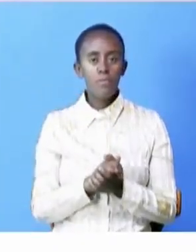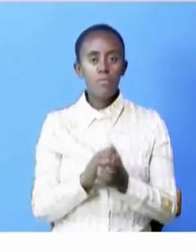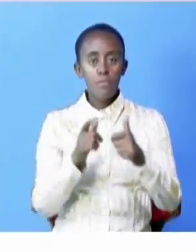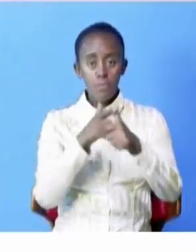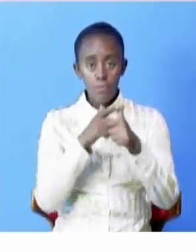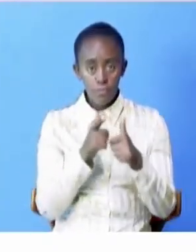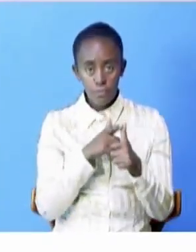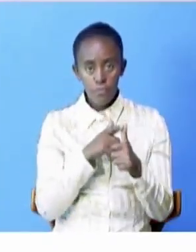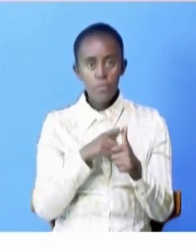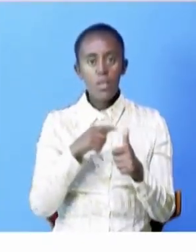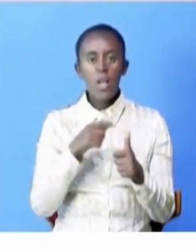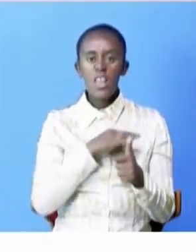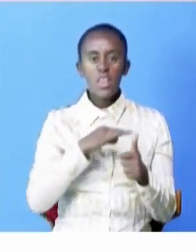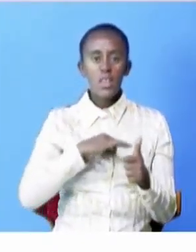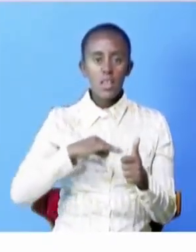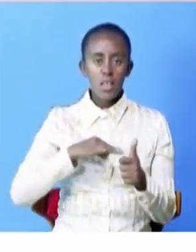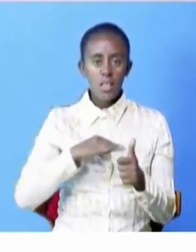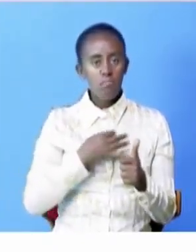a tiger,